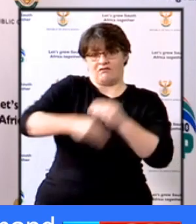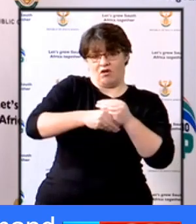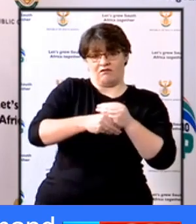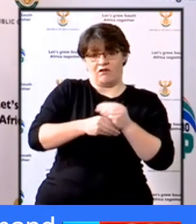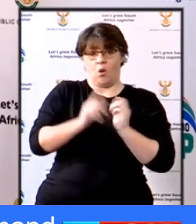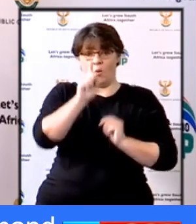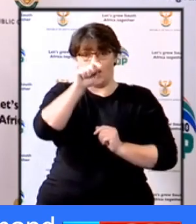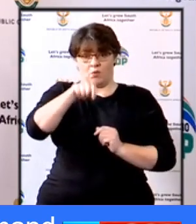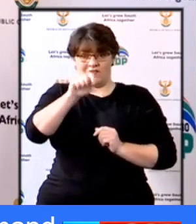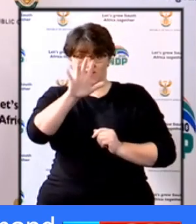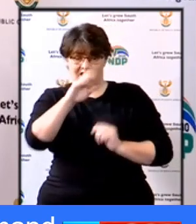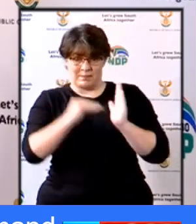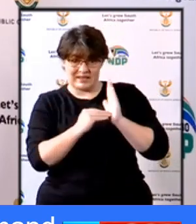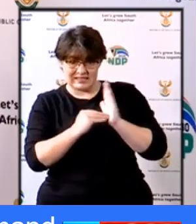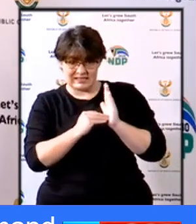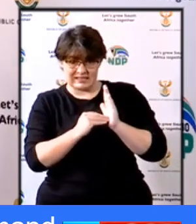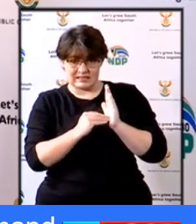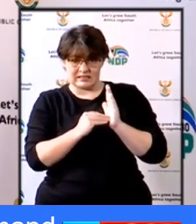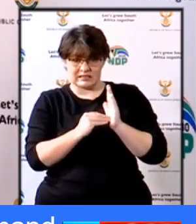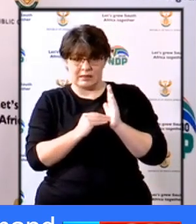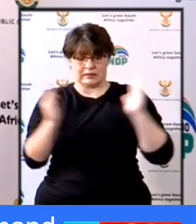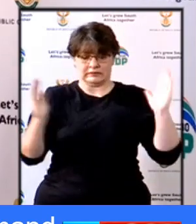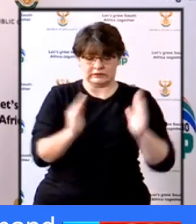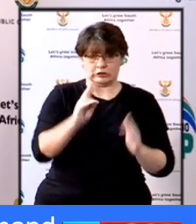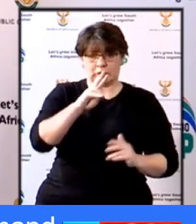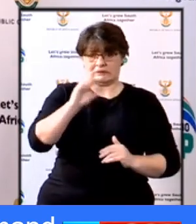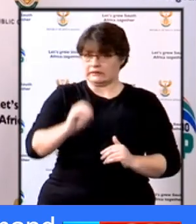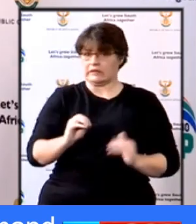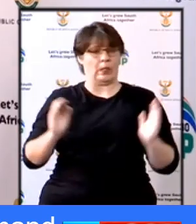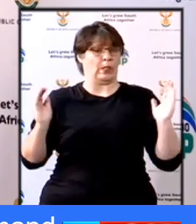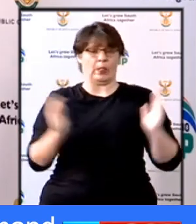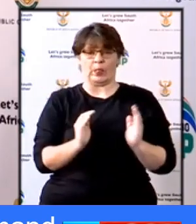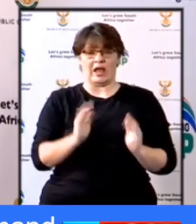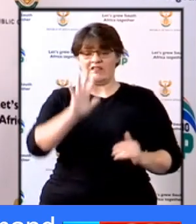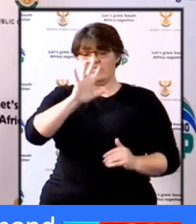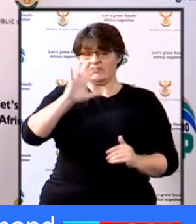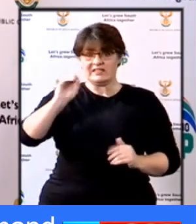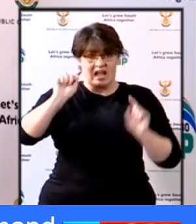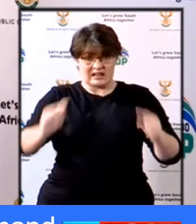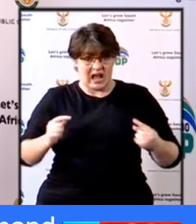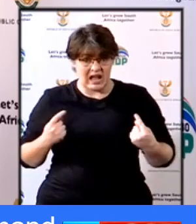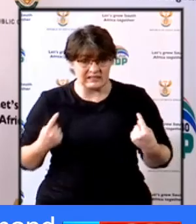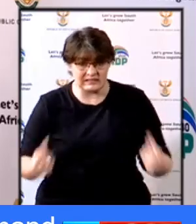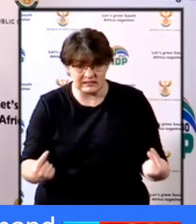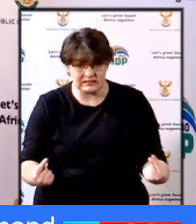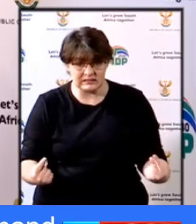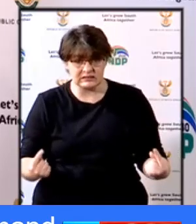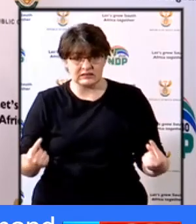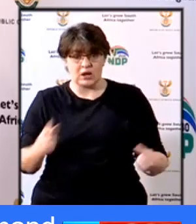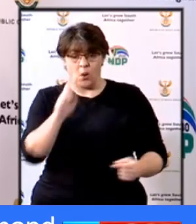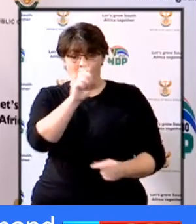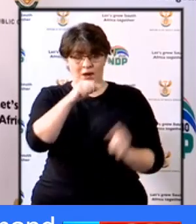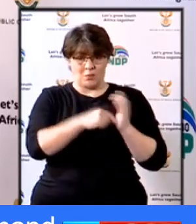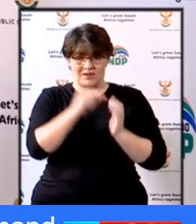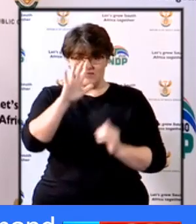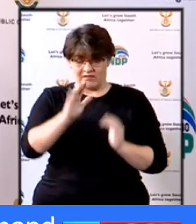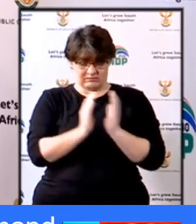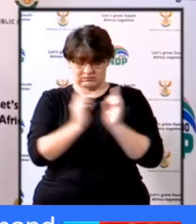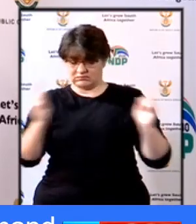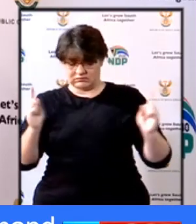If indeed the venue is too small to accommodate 50 people at 1.5